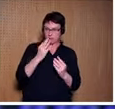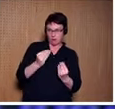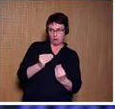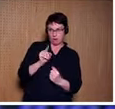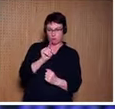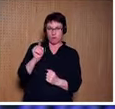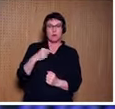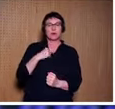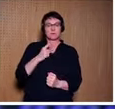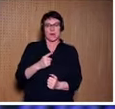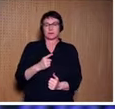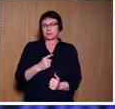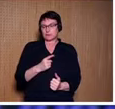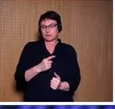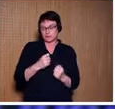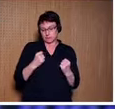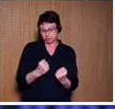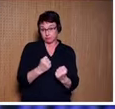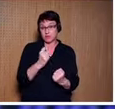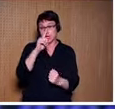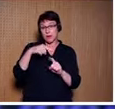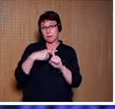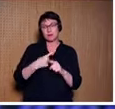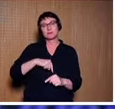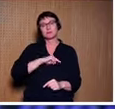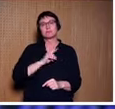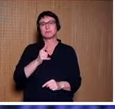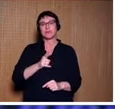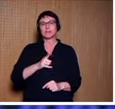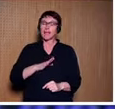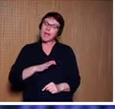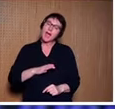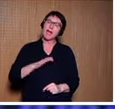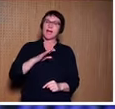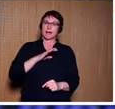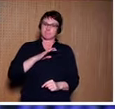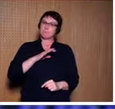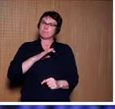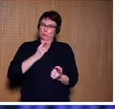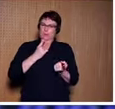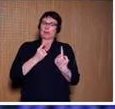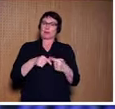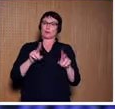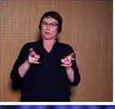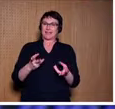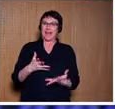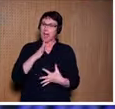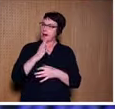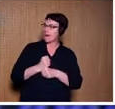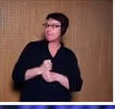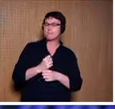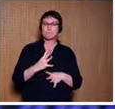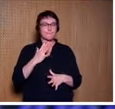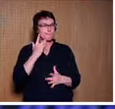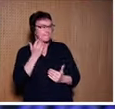grace to have conversations like this in spaces of prominence, in full